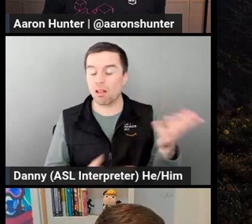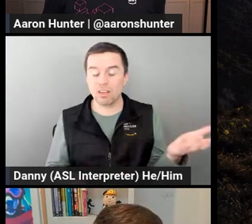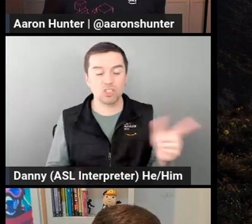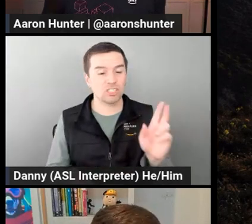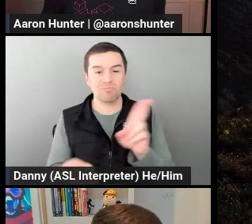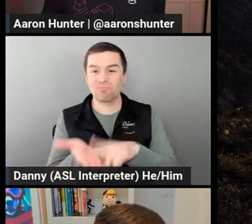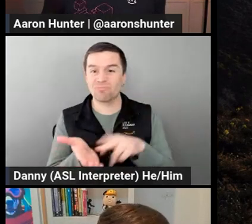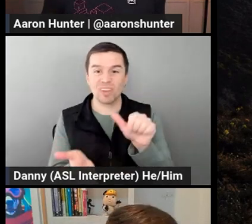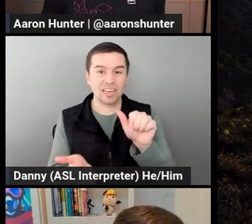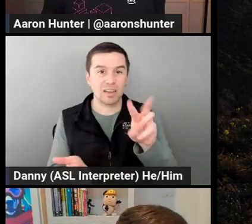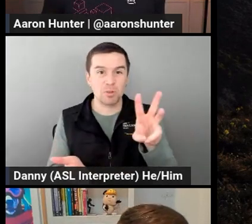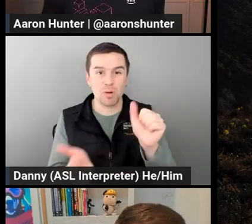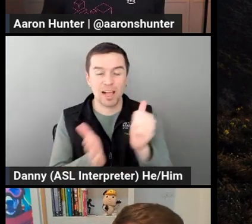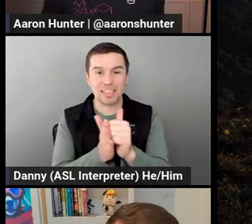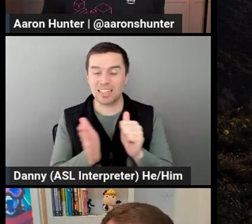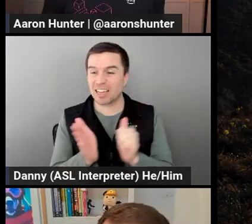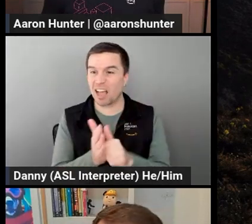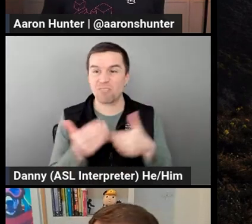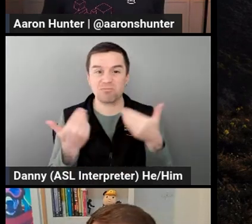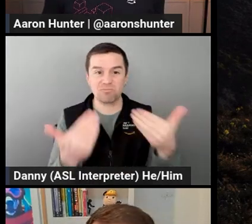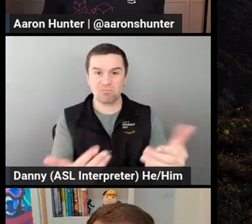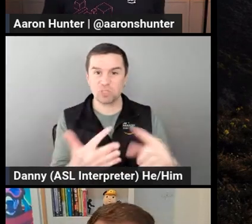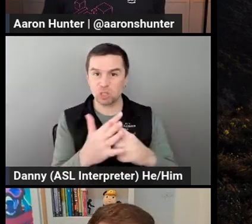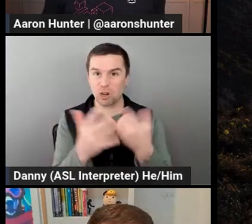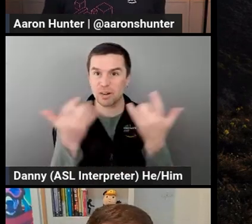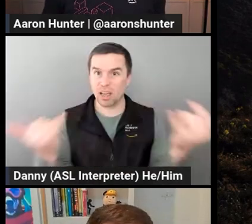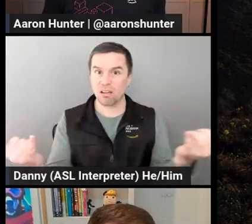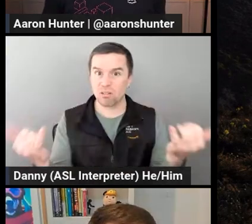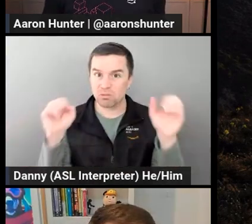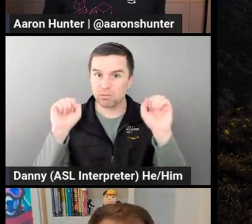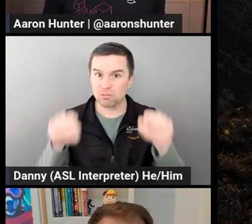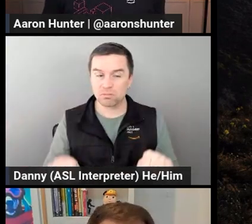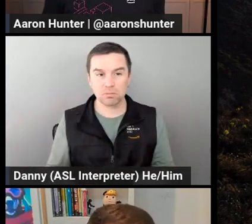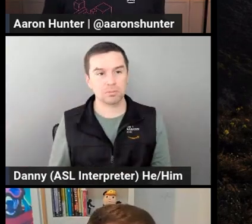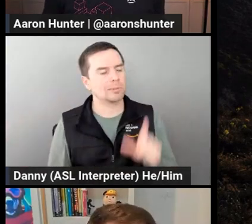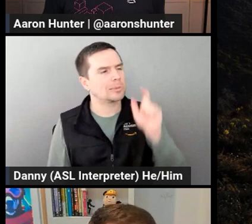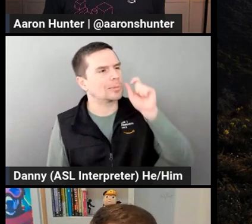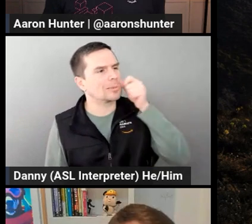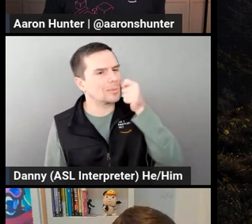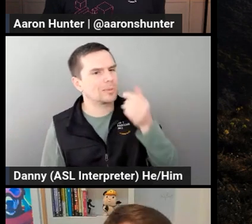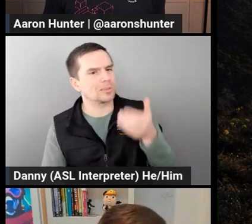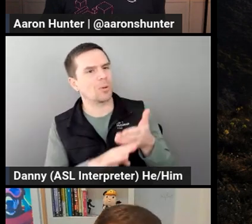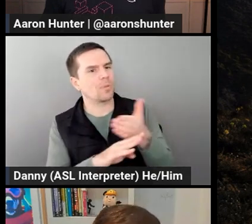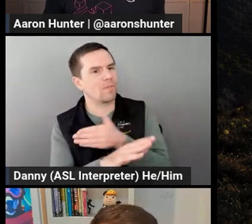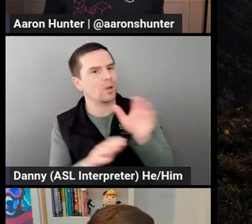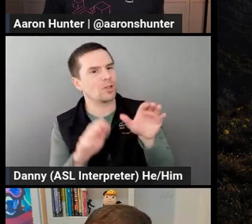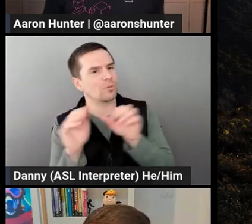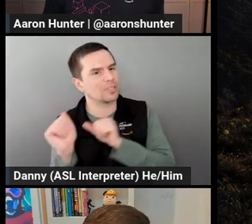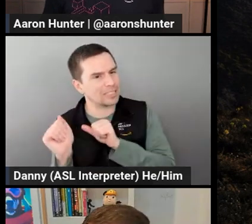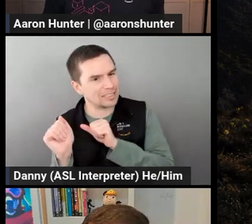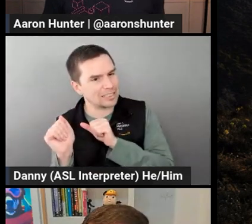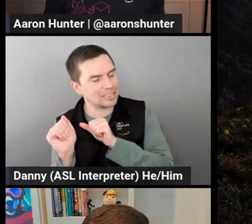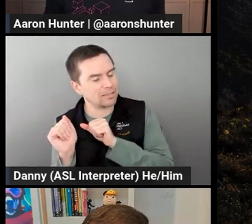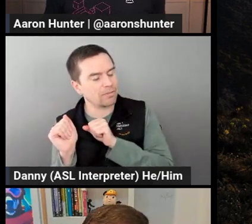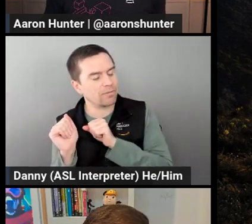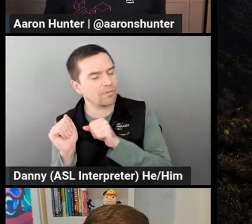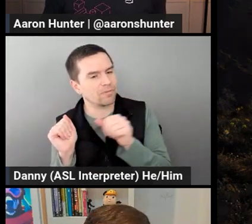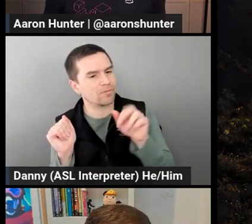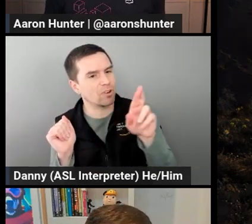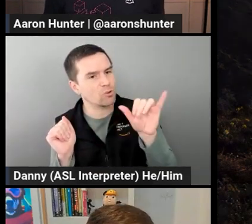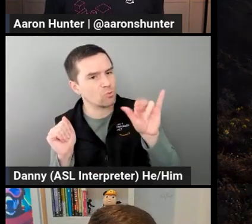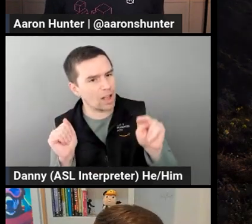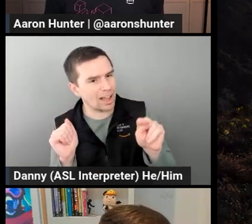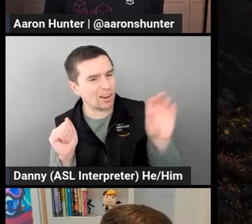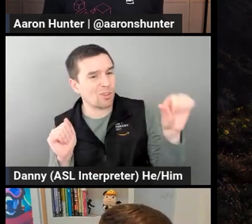This is cool. So before we leave you, or Ryan, you leave us, is there anything else you want to point out in the